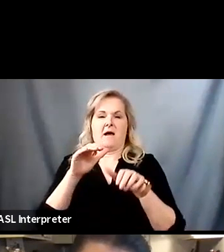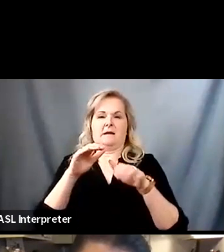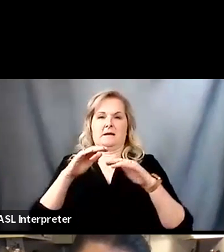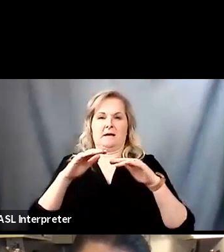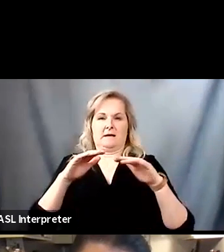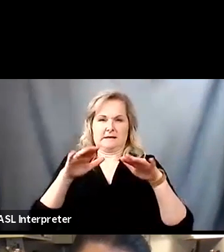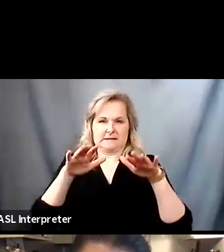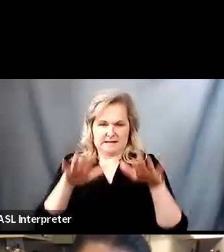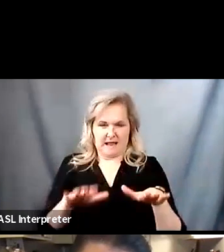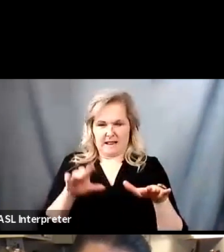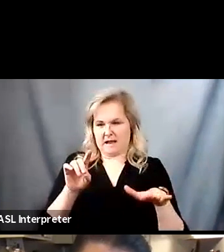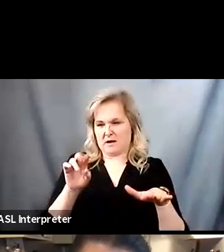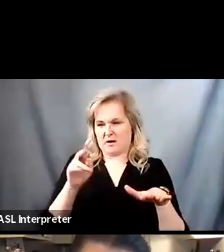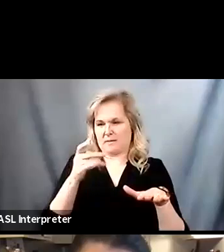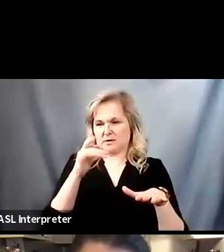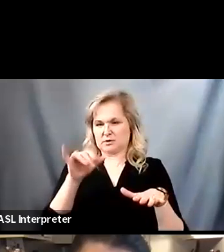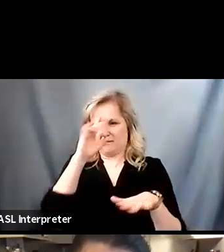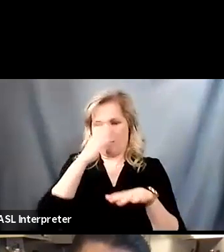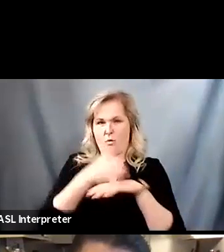for over a year now.